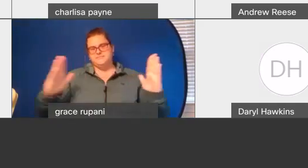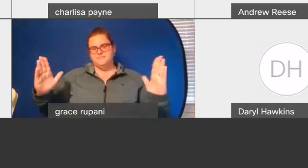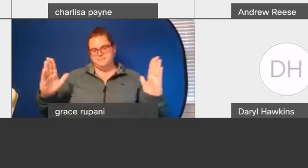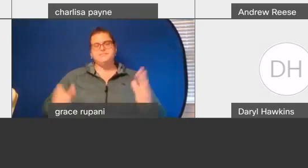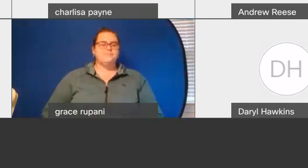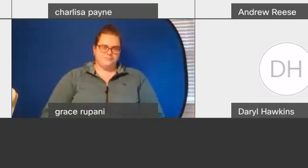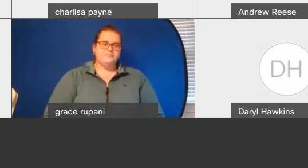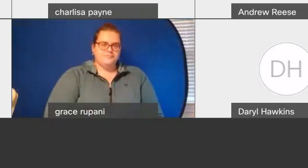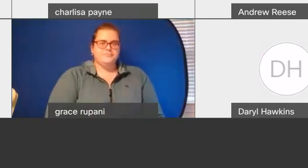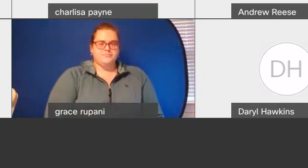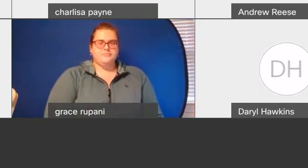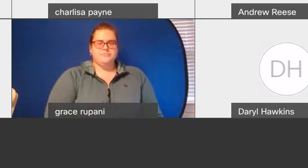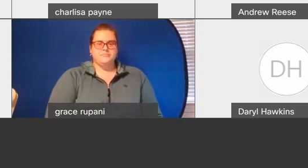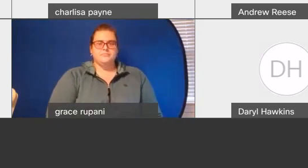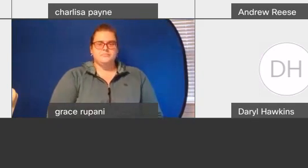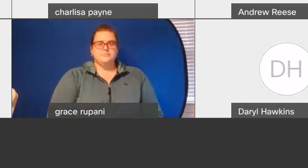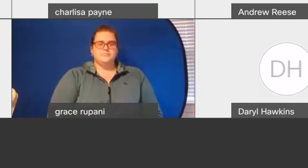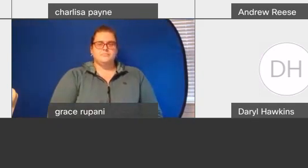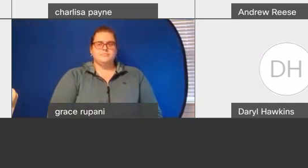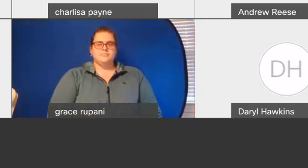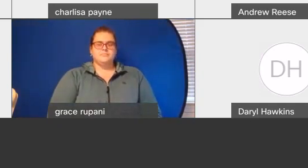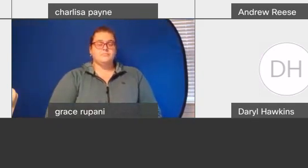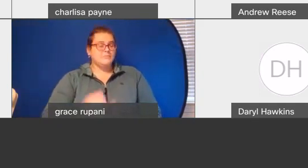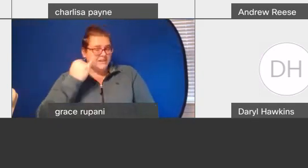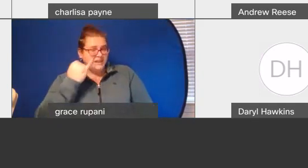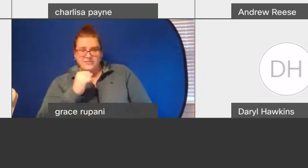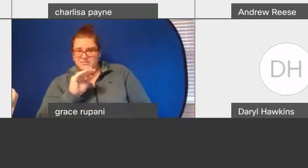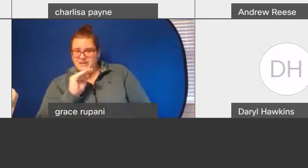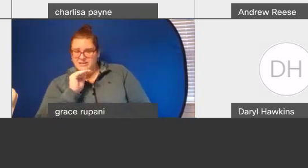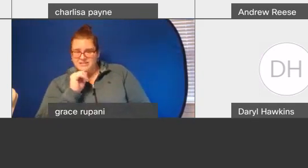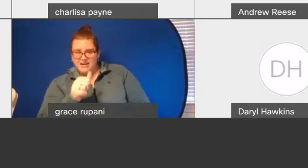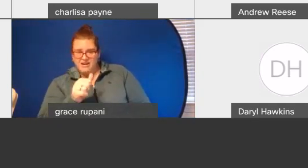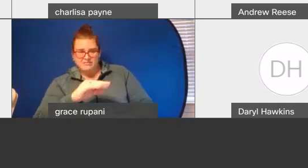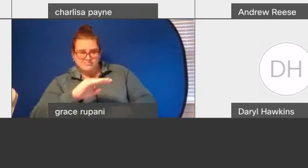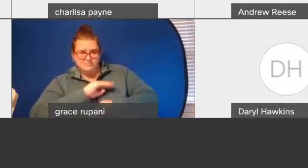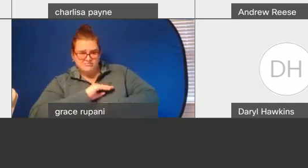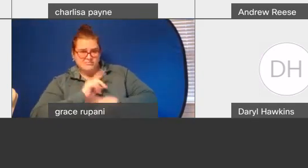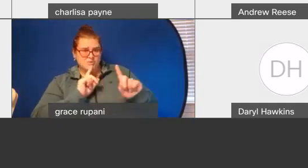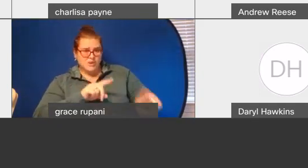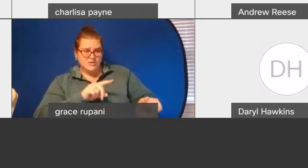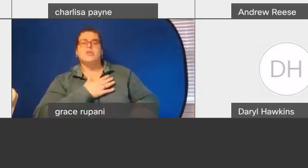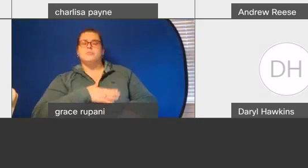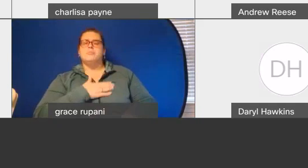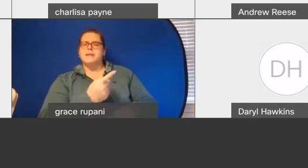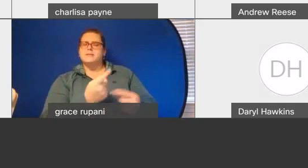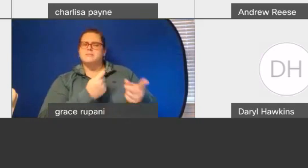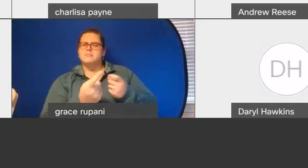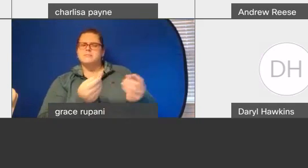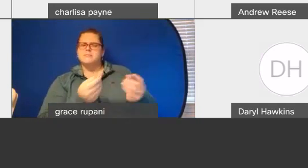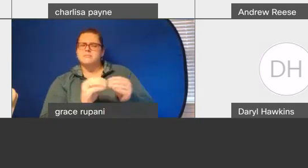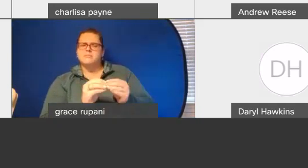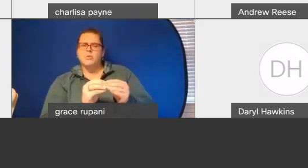If that doesn't answer the person's question, if they could type in their clarification. And I did, for people to see, type in